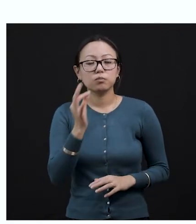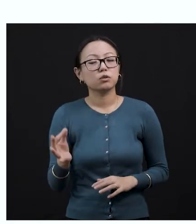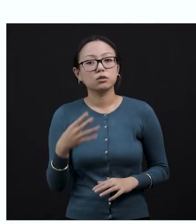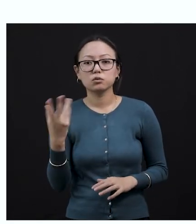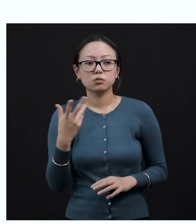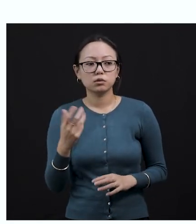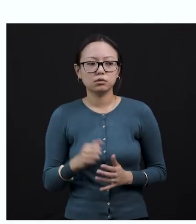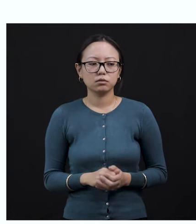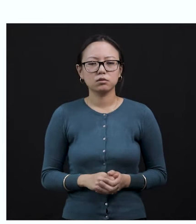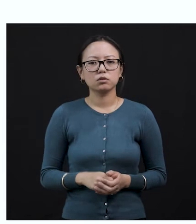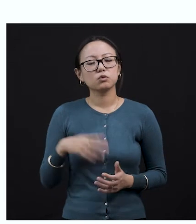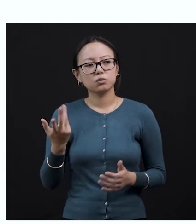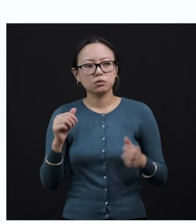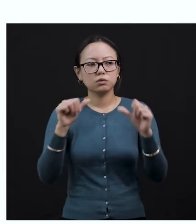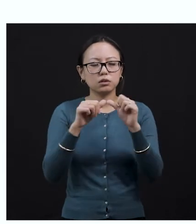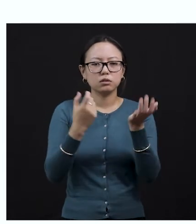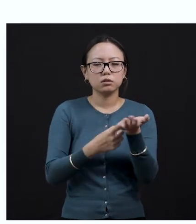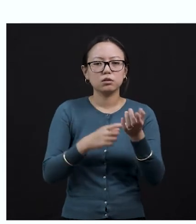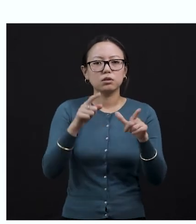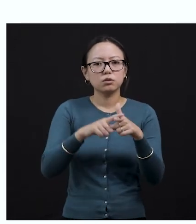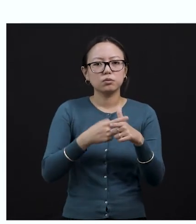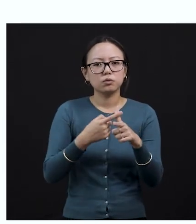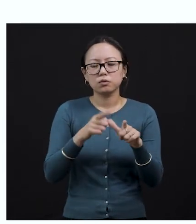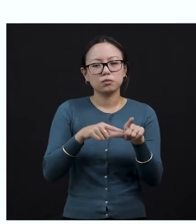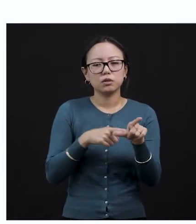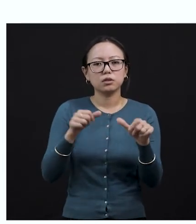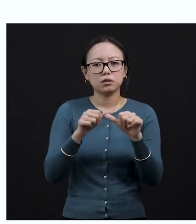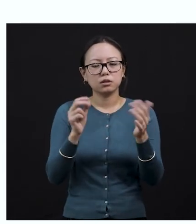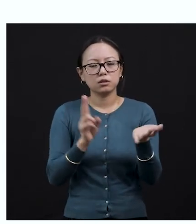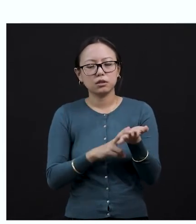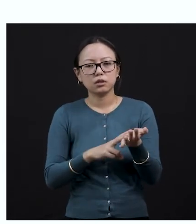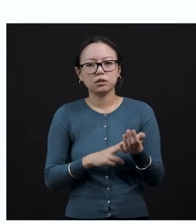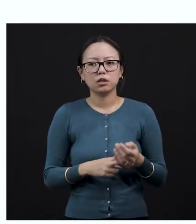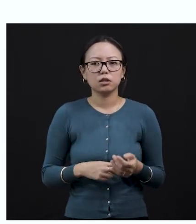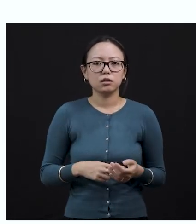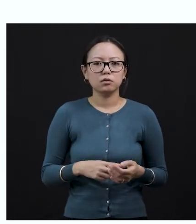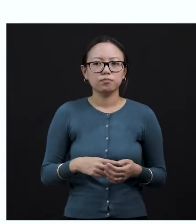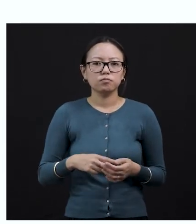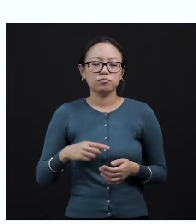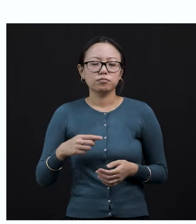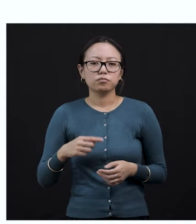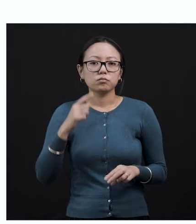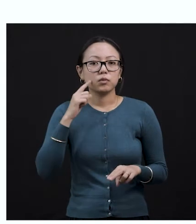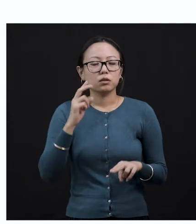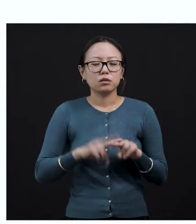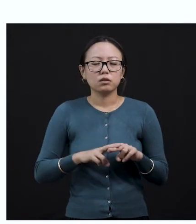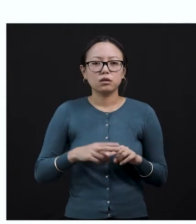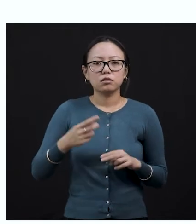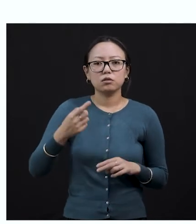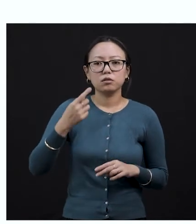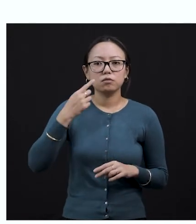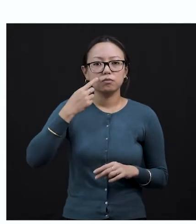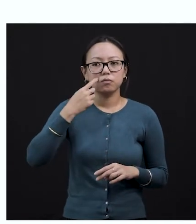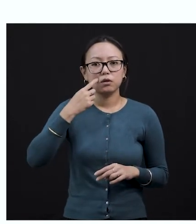get education. Women can also remarry in case her husband dies, and women also